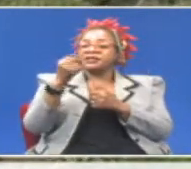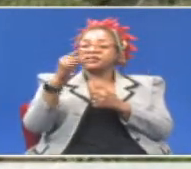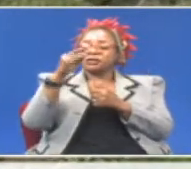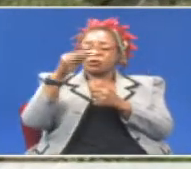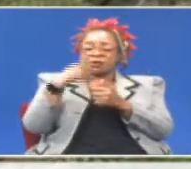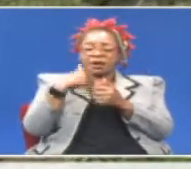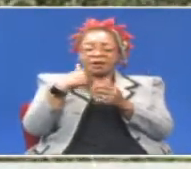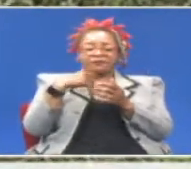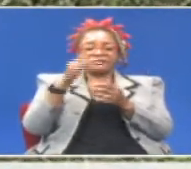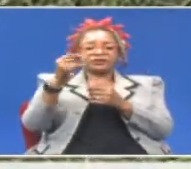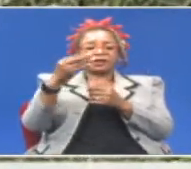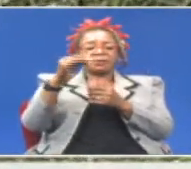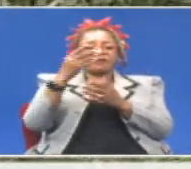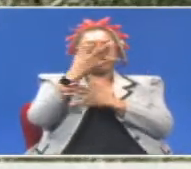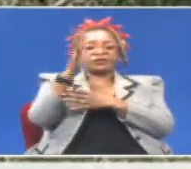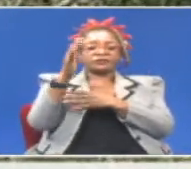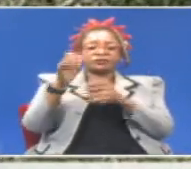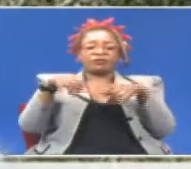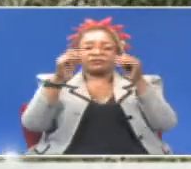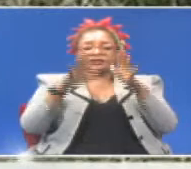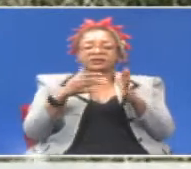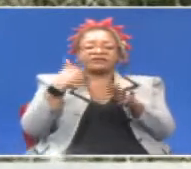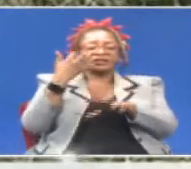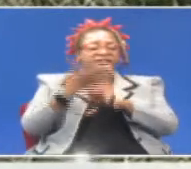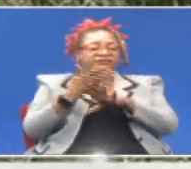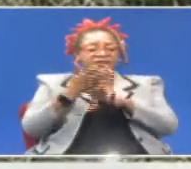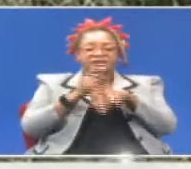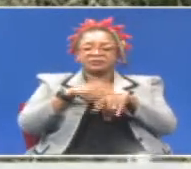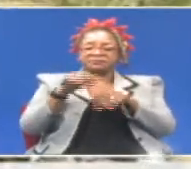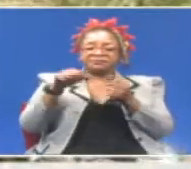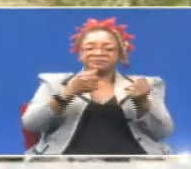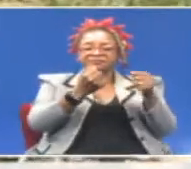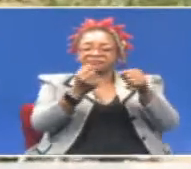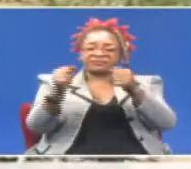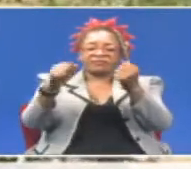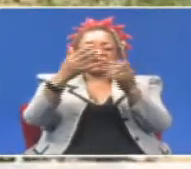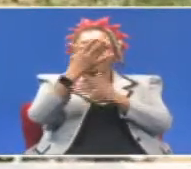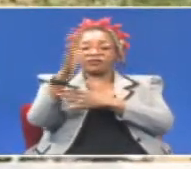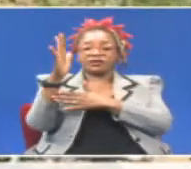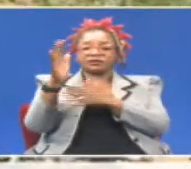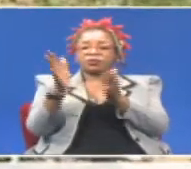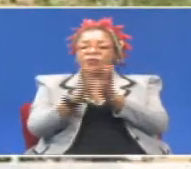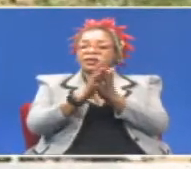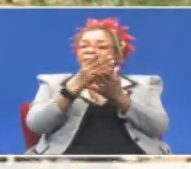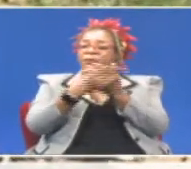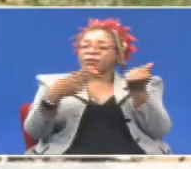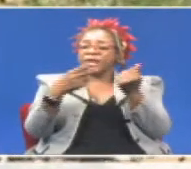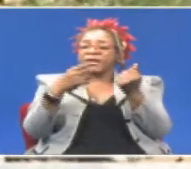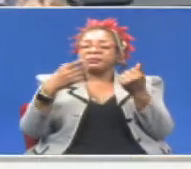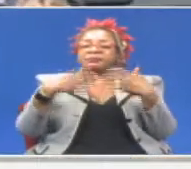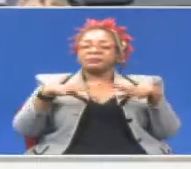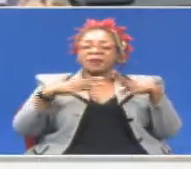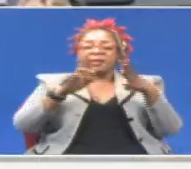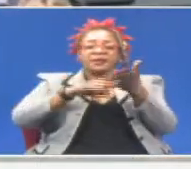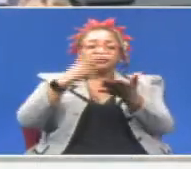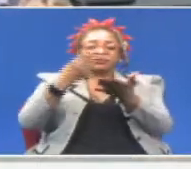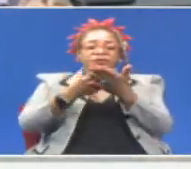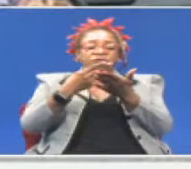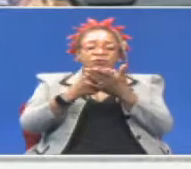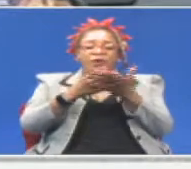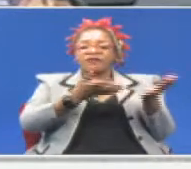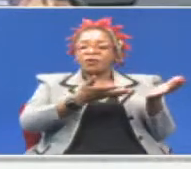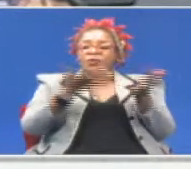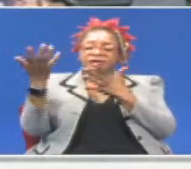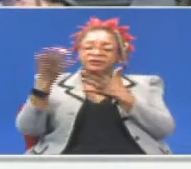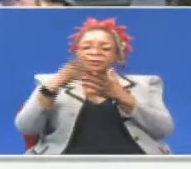the Chakama Forest, officers having a difficult time to maneuver the thickets with lack of both manpower and resources to evacuate both